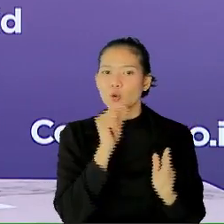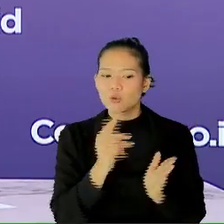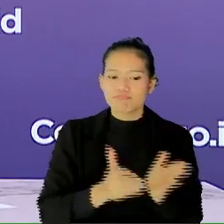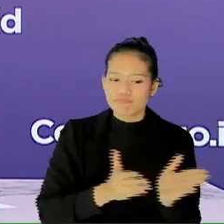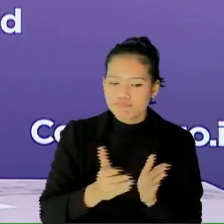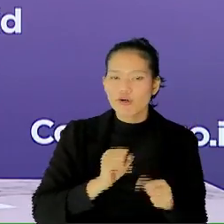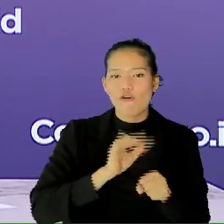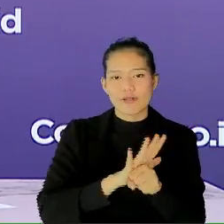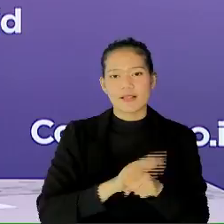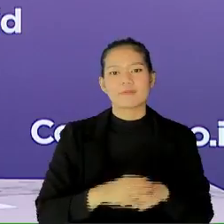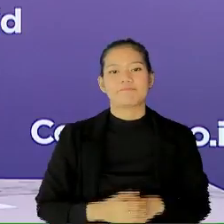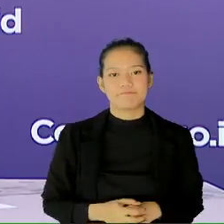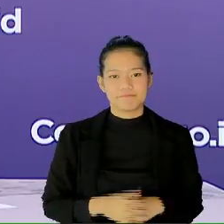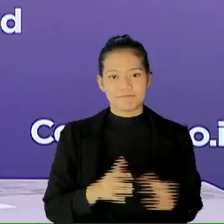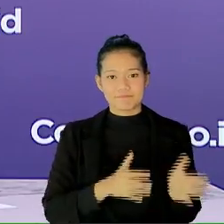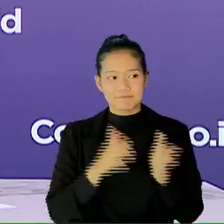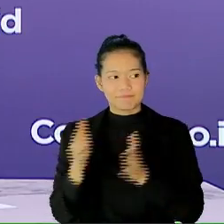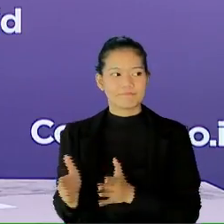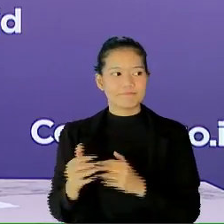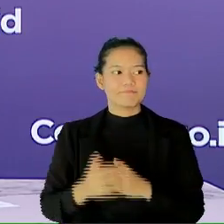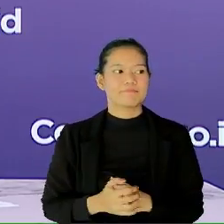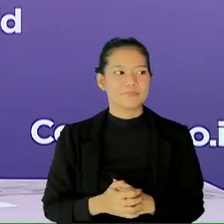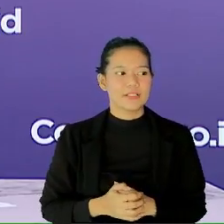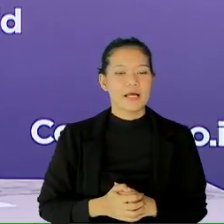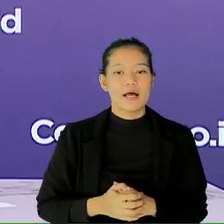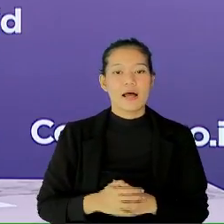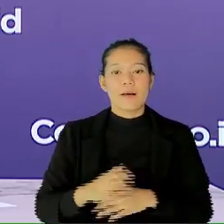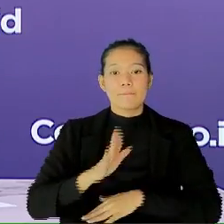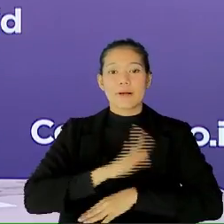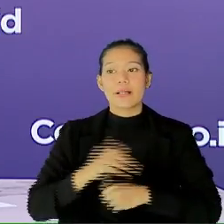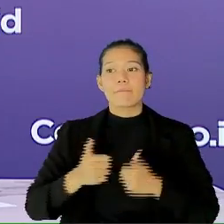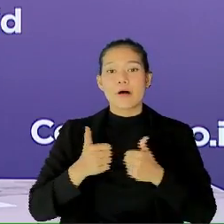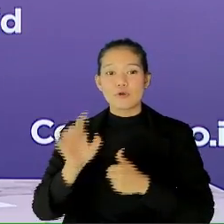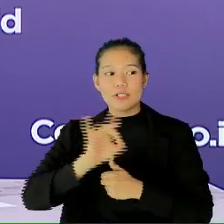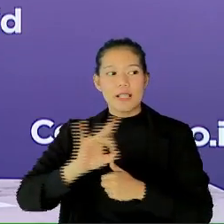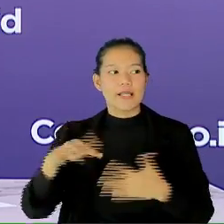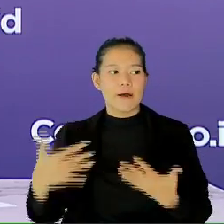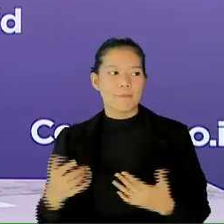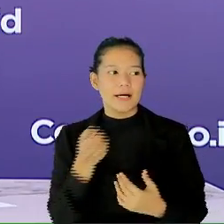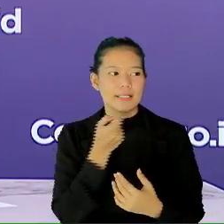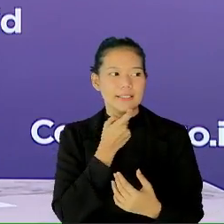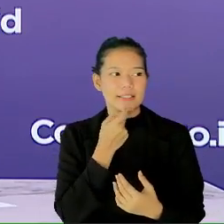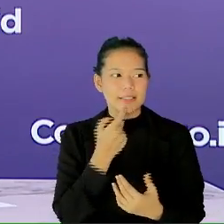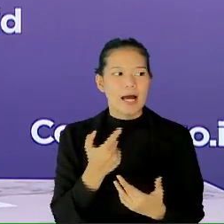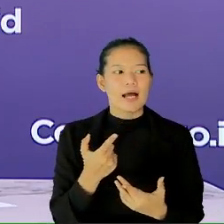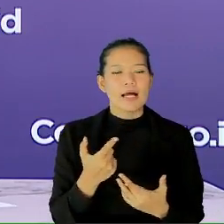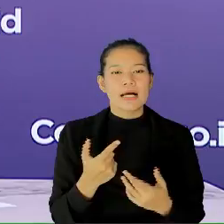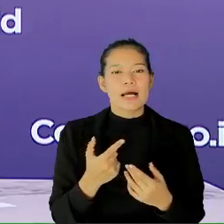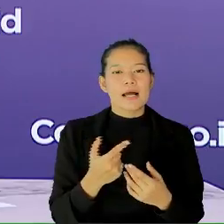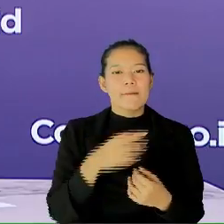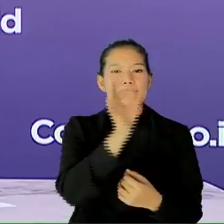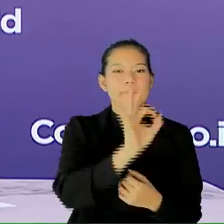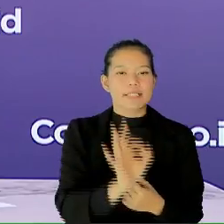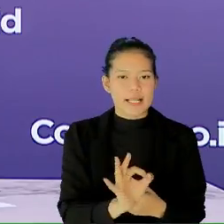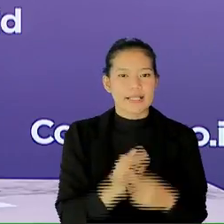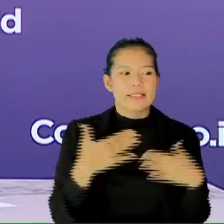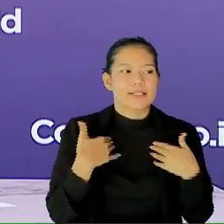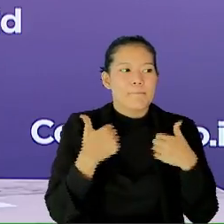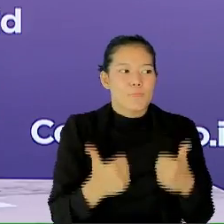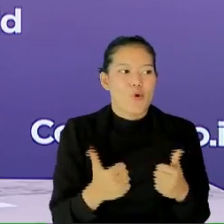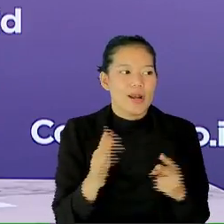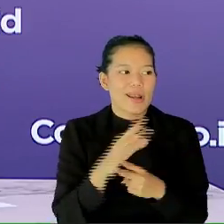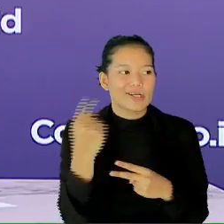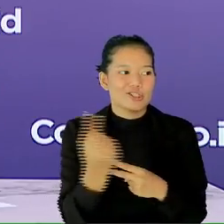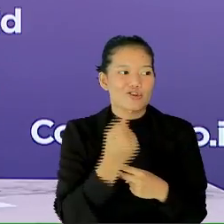management. Next, the other good news is that the recovery rates at the national continues to